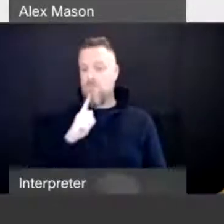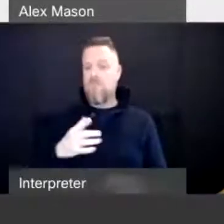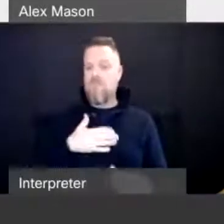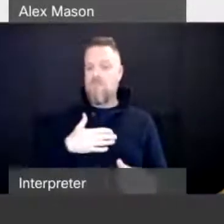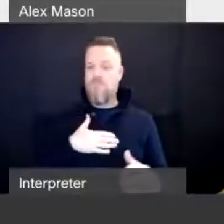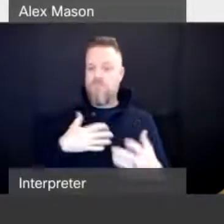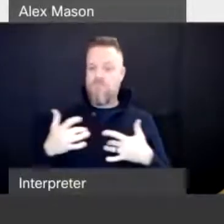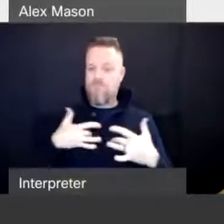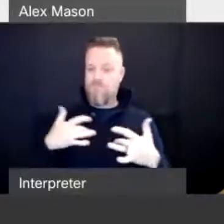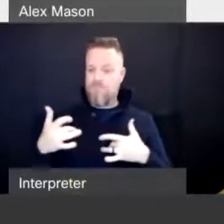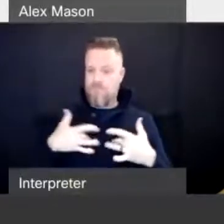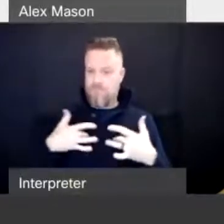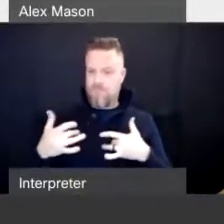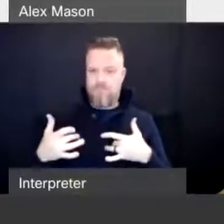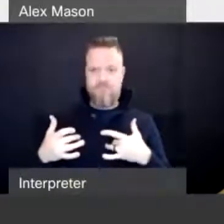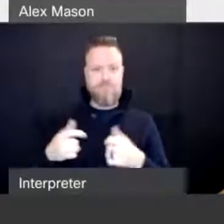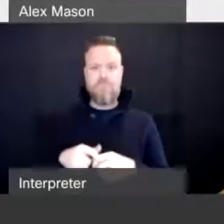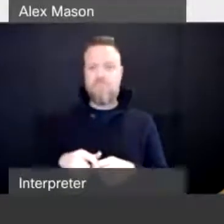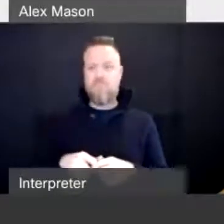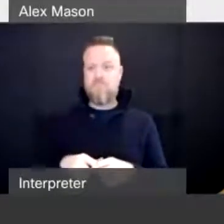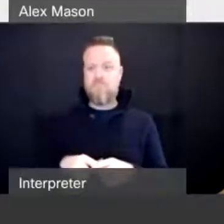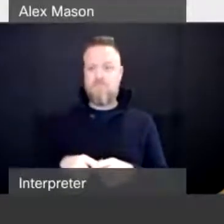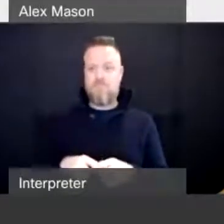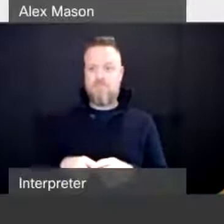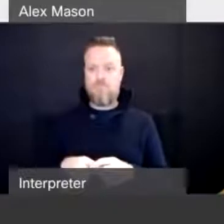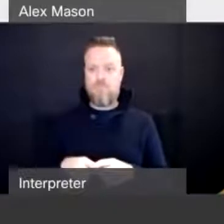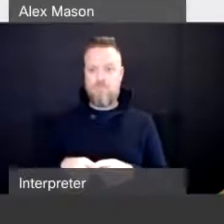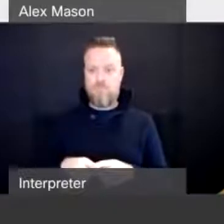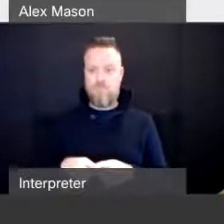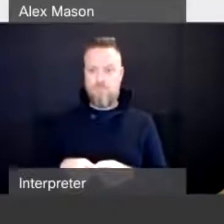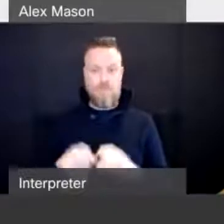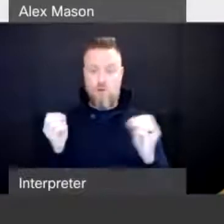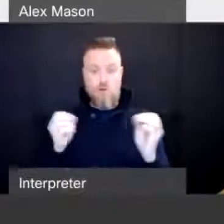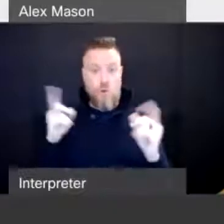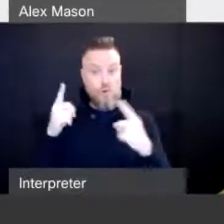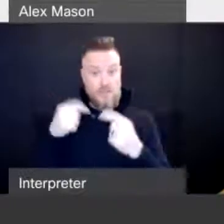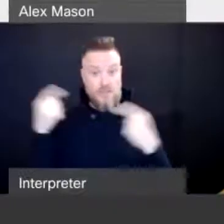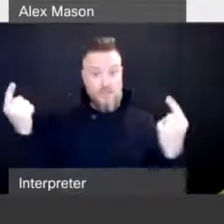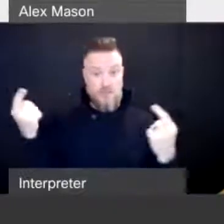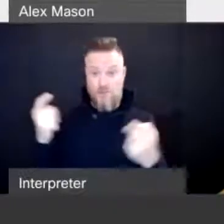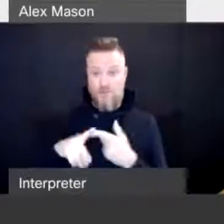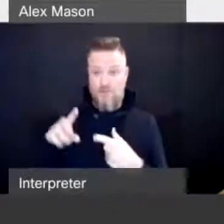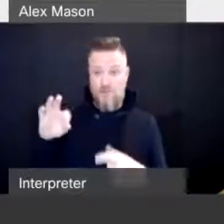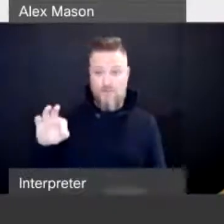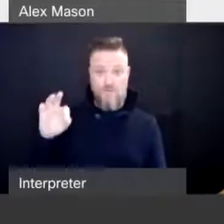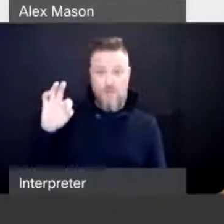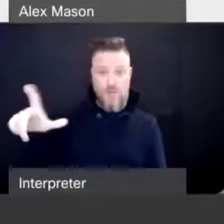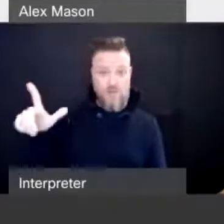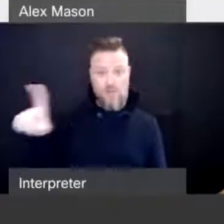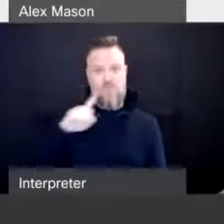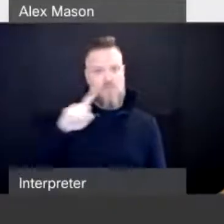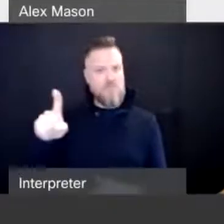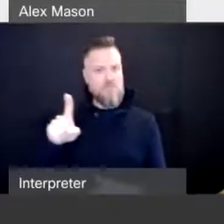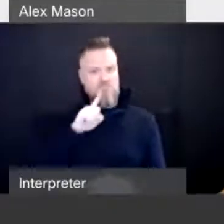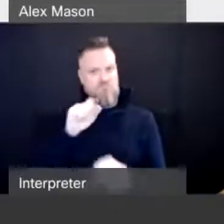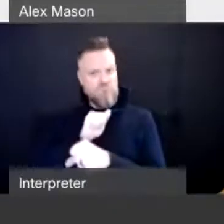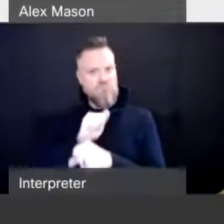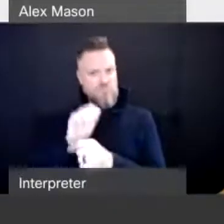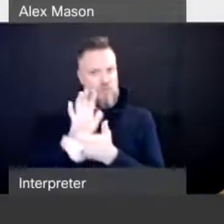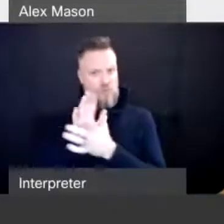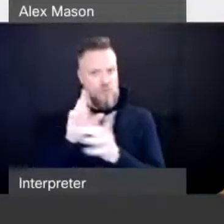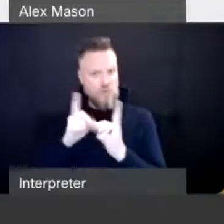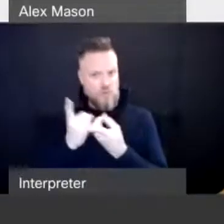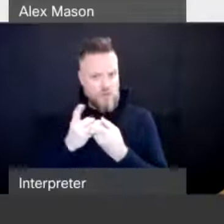is, one, I don't think anyone's debating or disputing that Leavenworth is a legitimate school district. Two, at a time